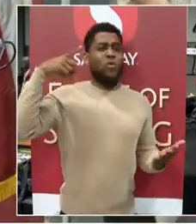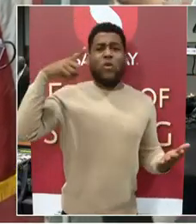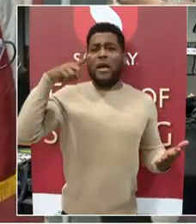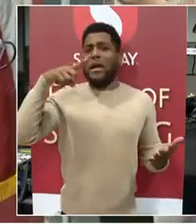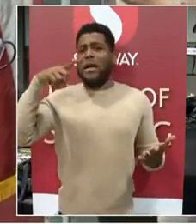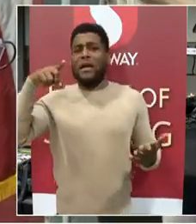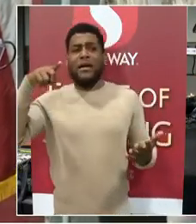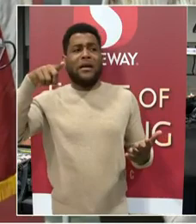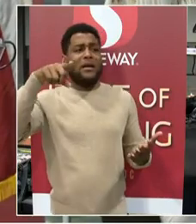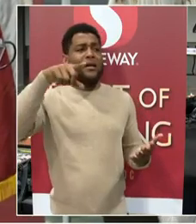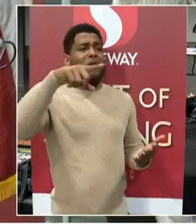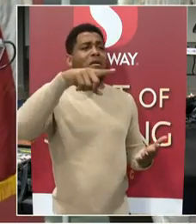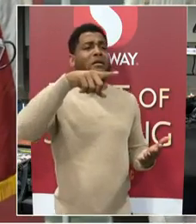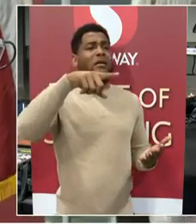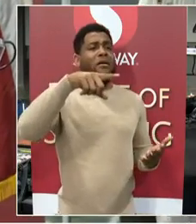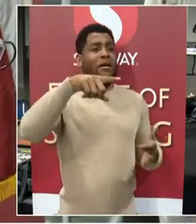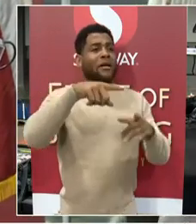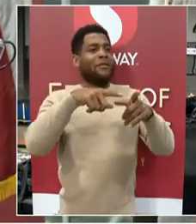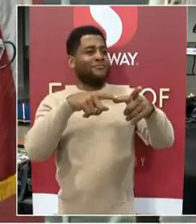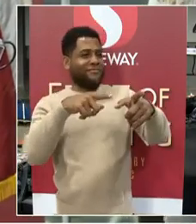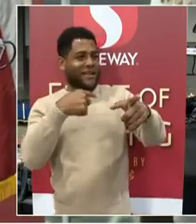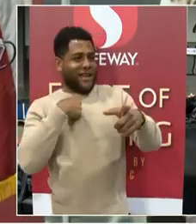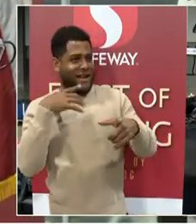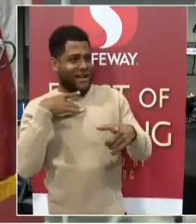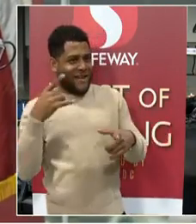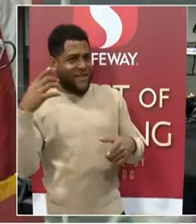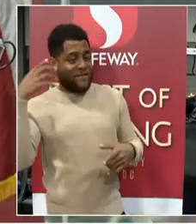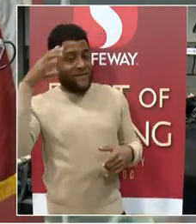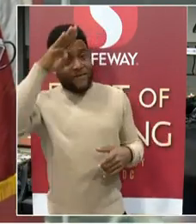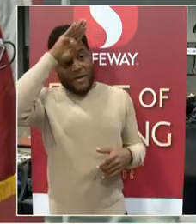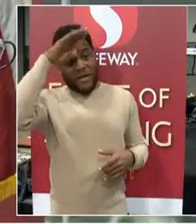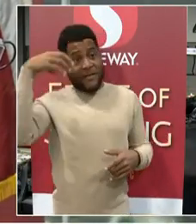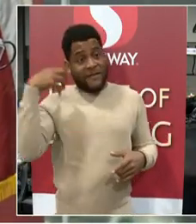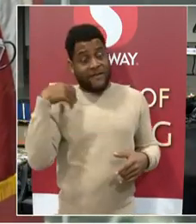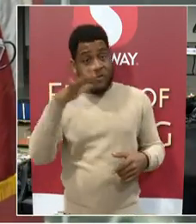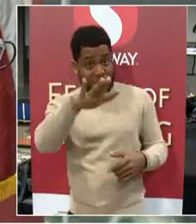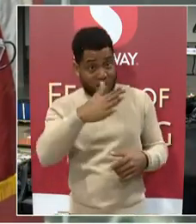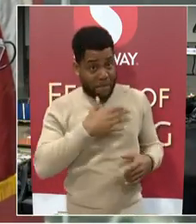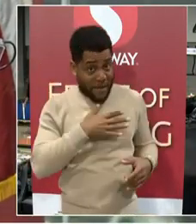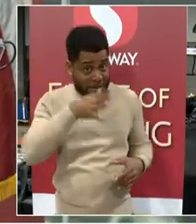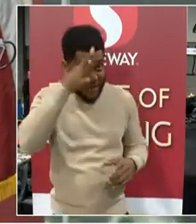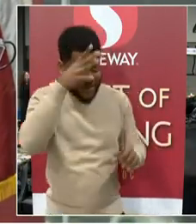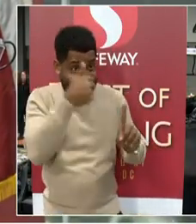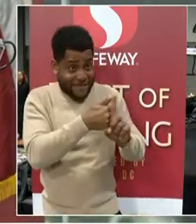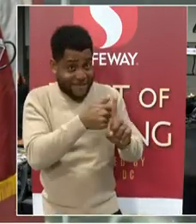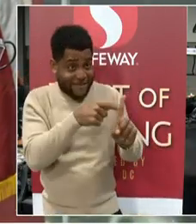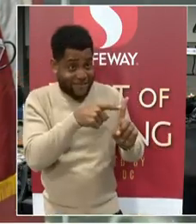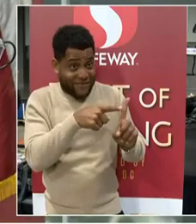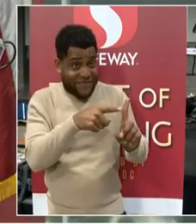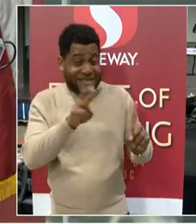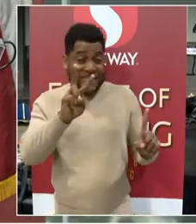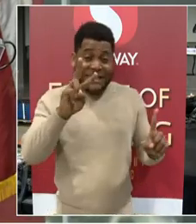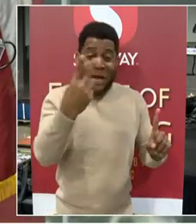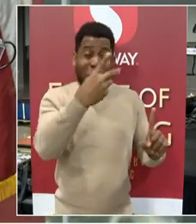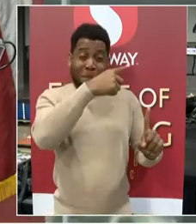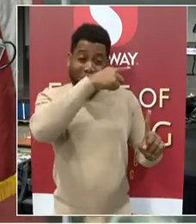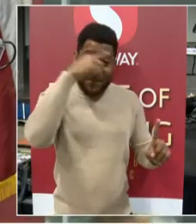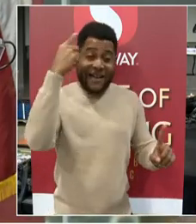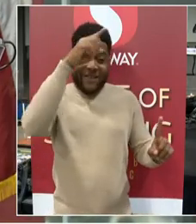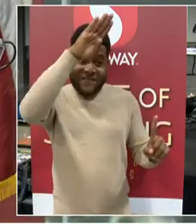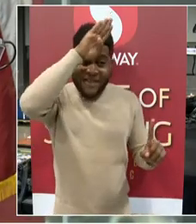I like the fire chief. My daddy was the second black fireman in D.C., so you know a fireman's daughter loves the fire